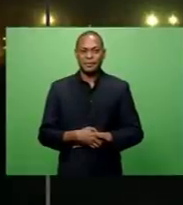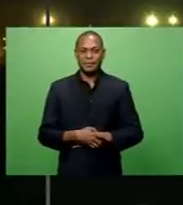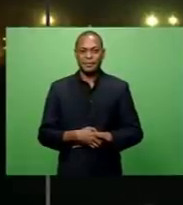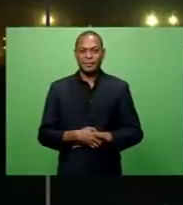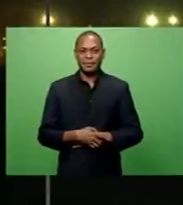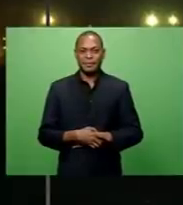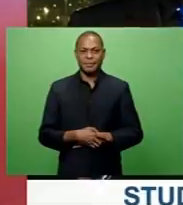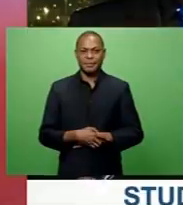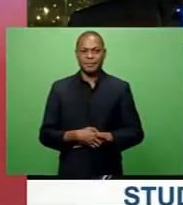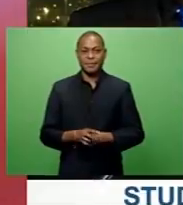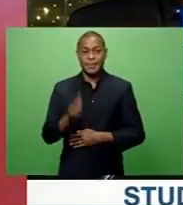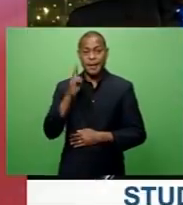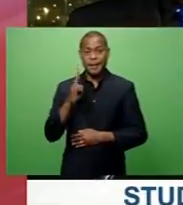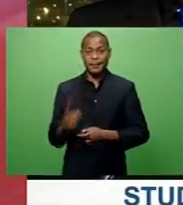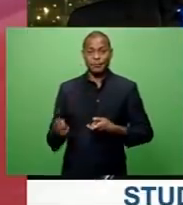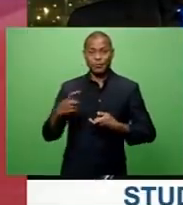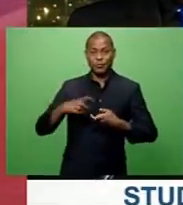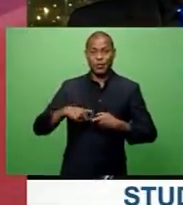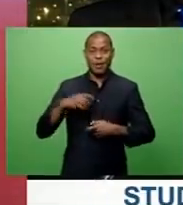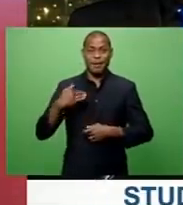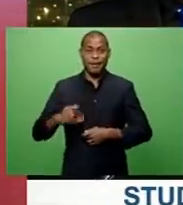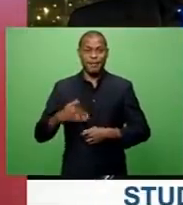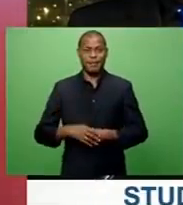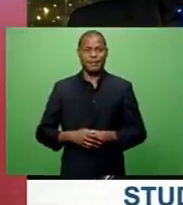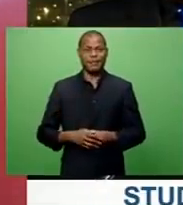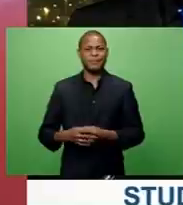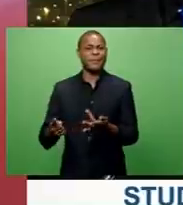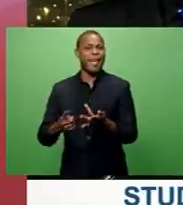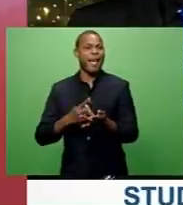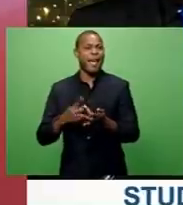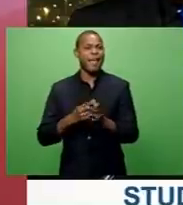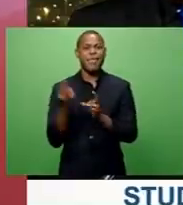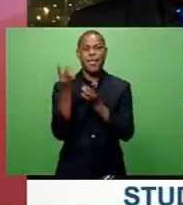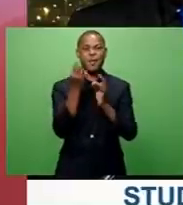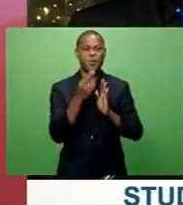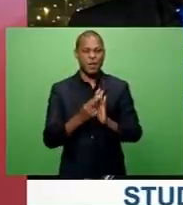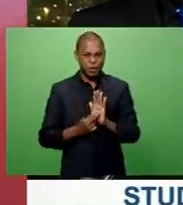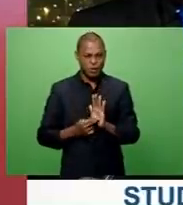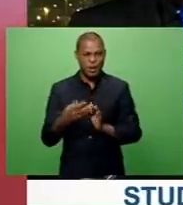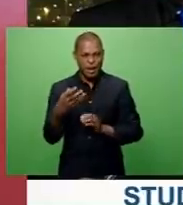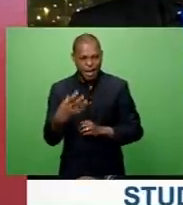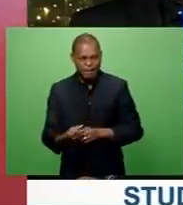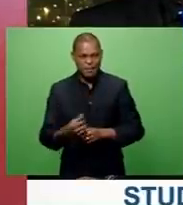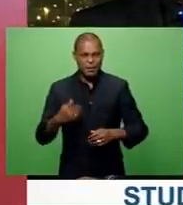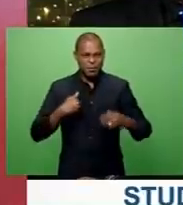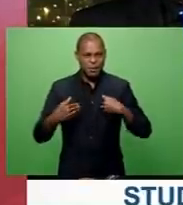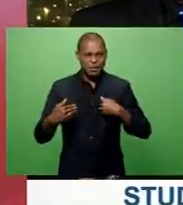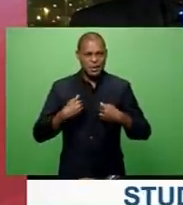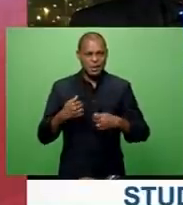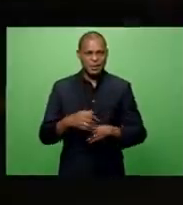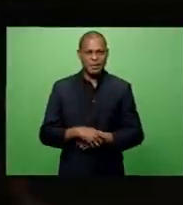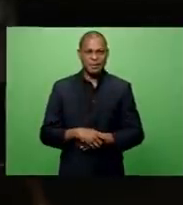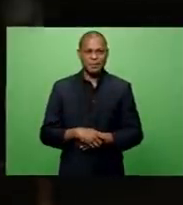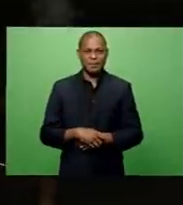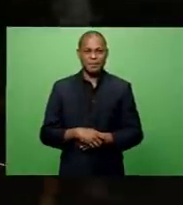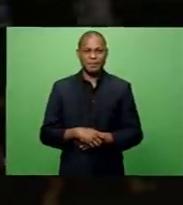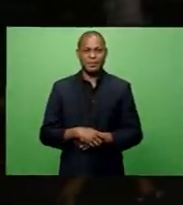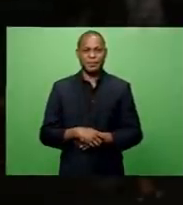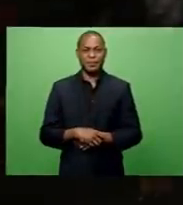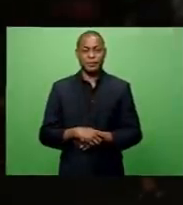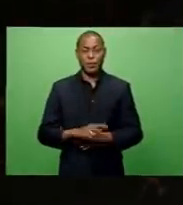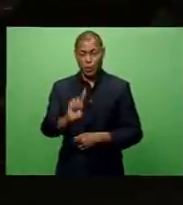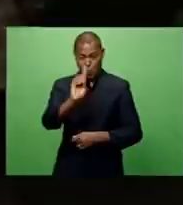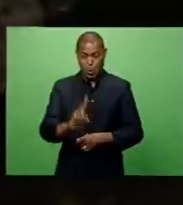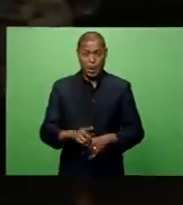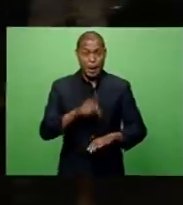Rees joins us live now. Lina, what other information do we have about the situation at USP? Speaking in Parliament today, Minister